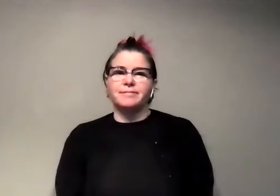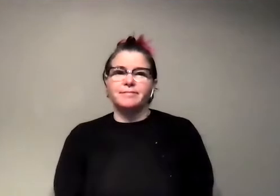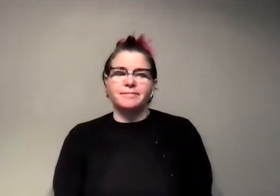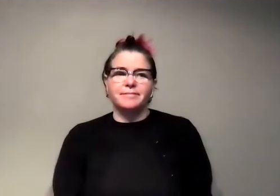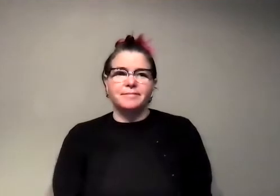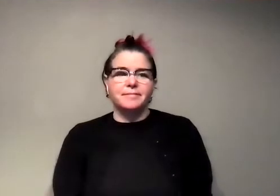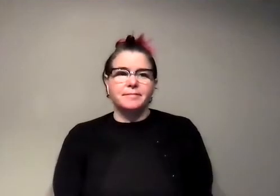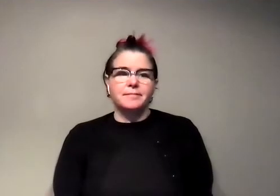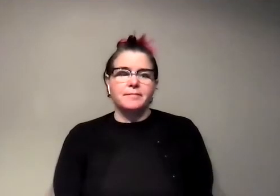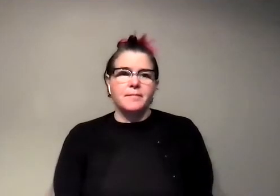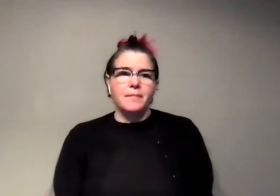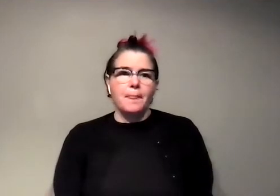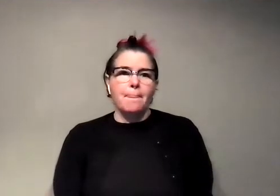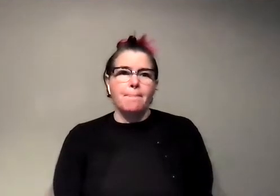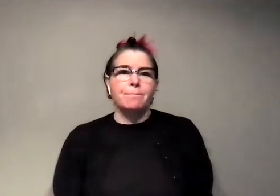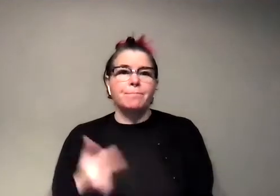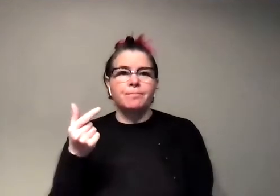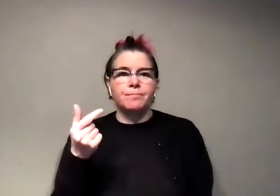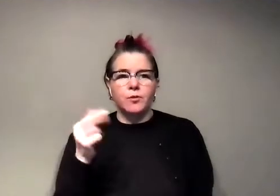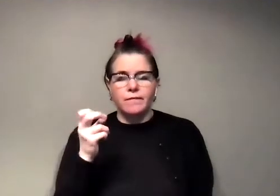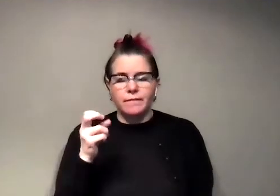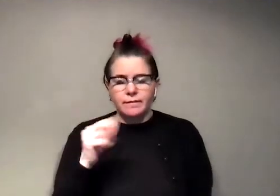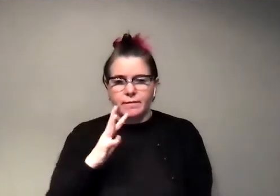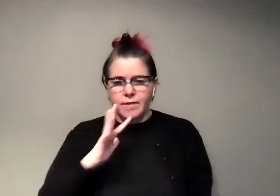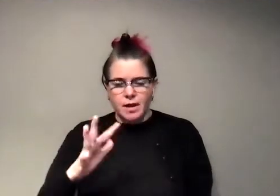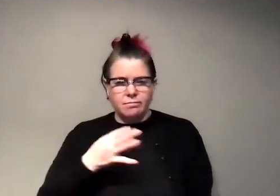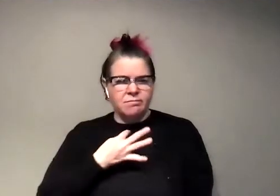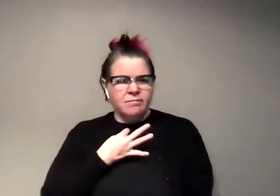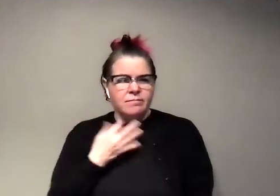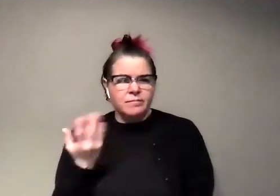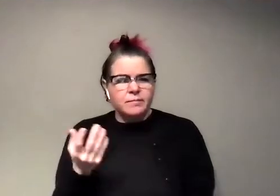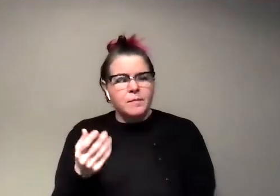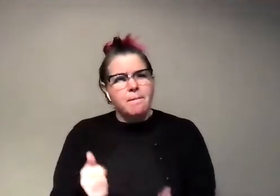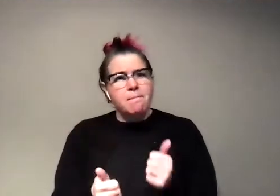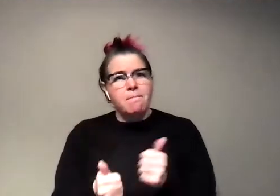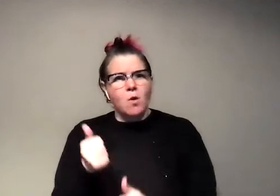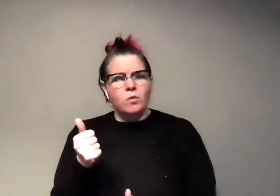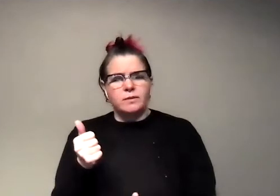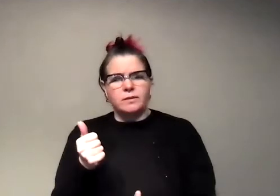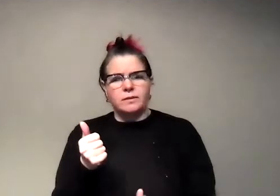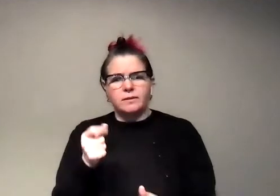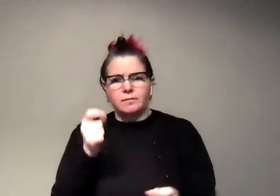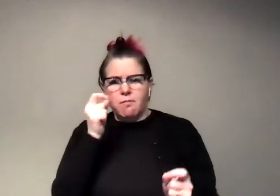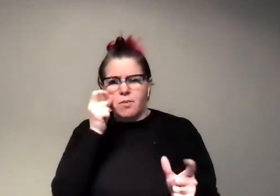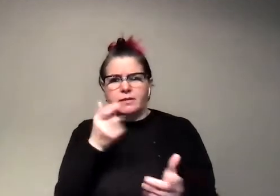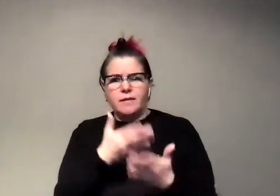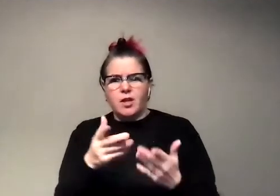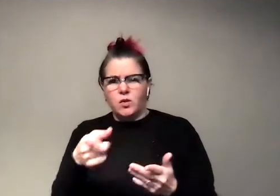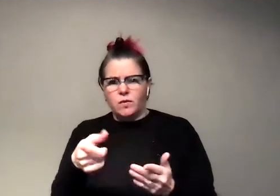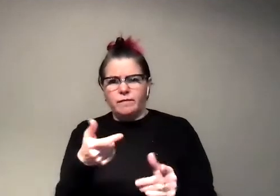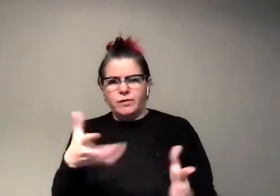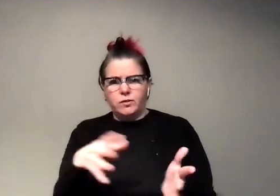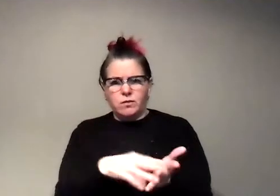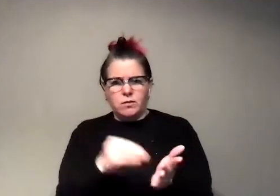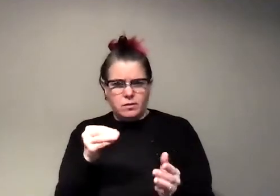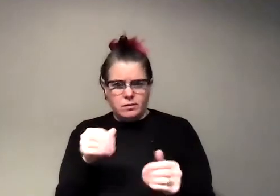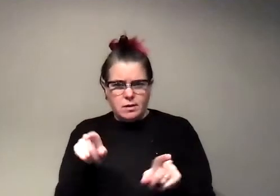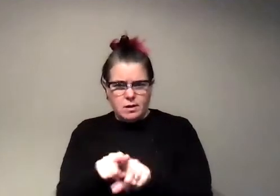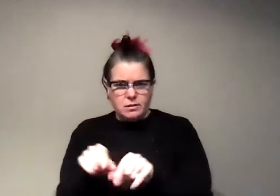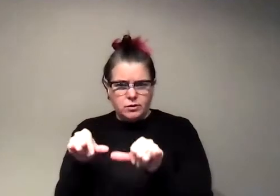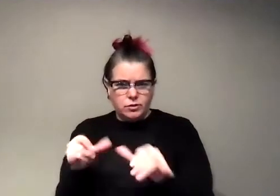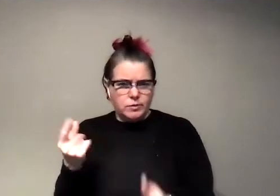All right. Griffin, age 5, would like to know, what's the most surprising thing you've learned from being an engineer?